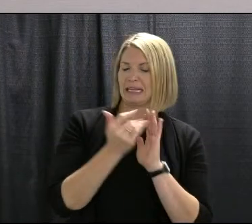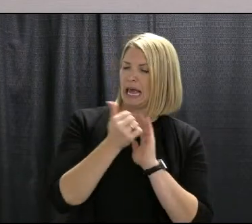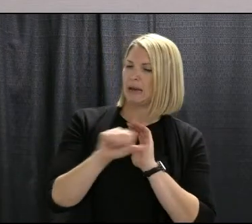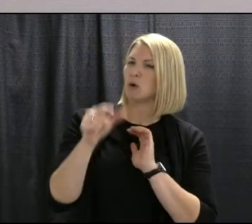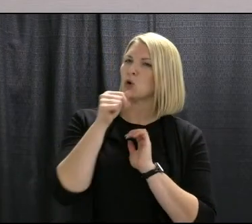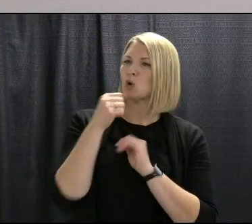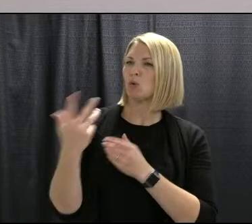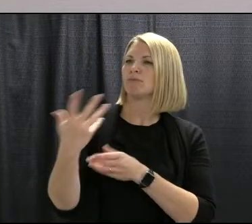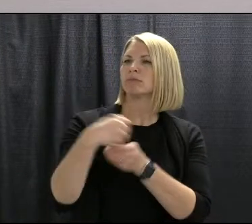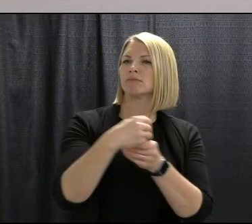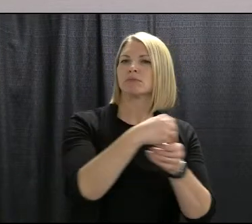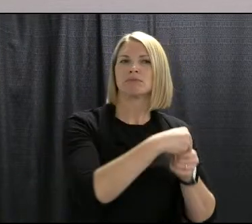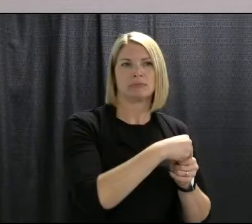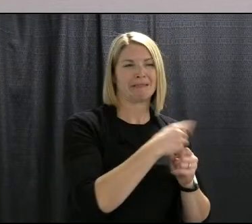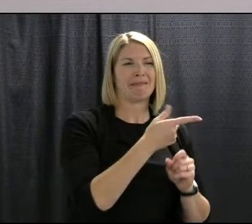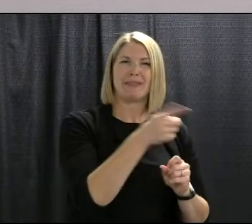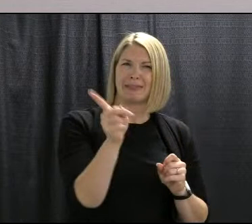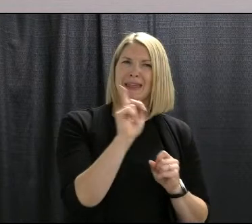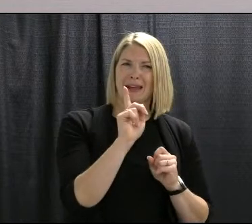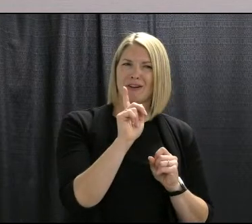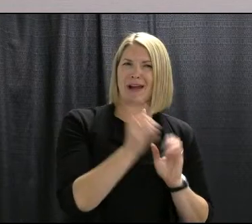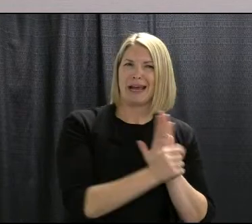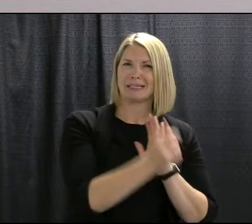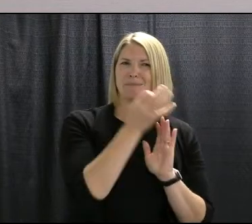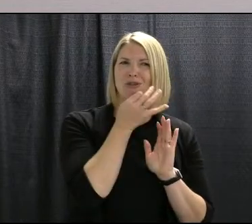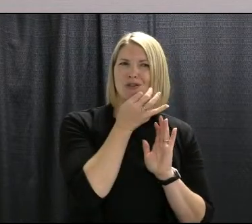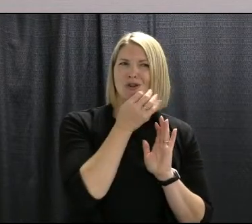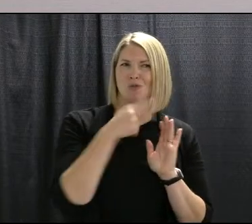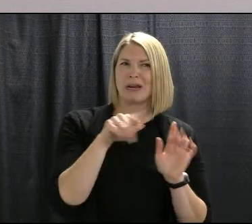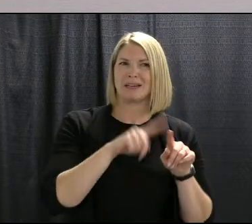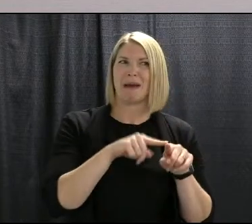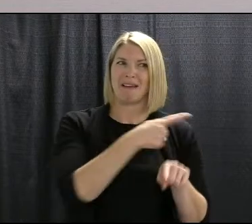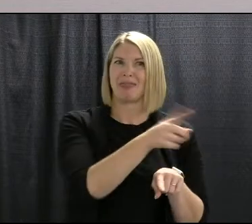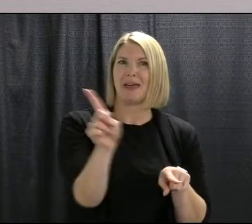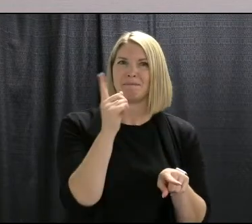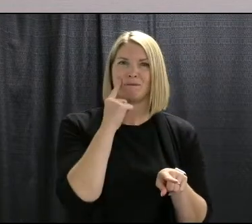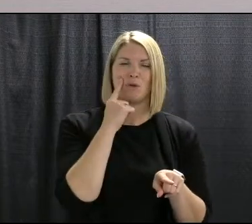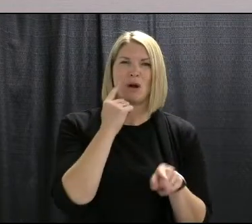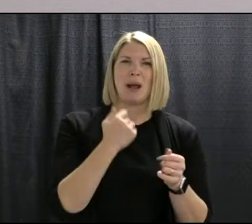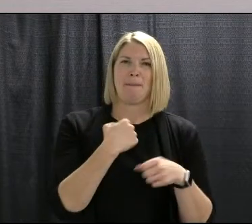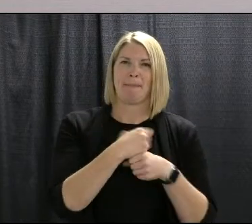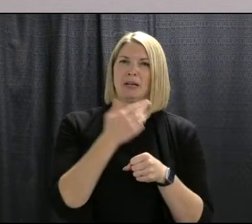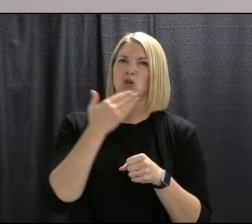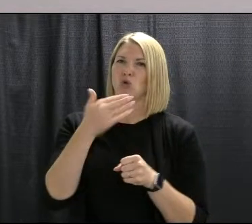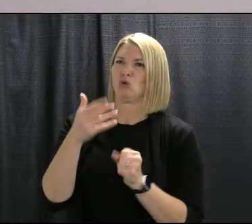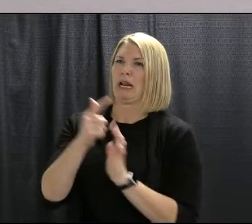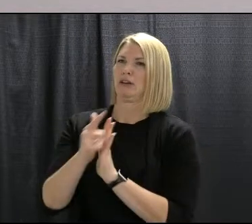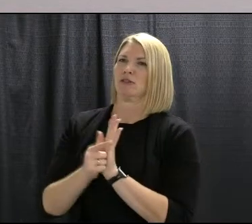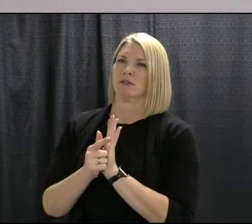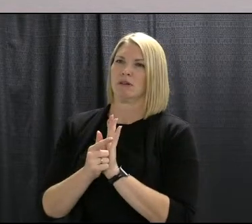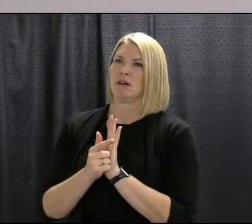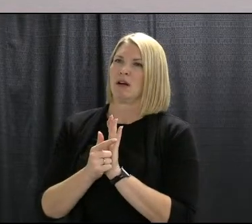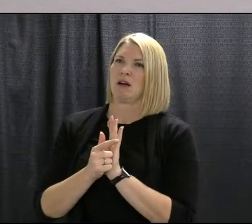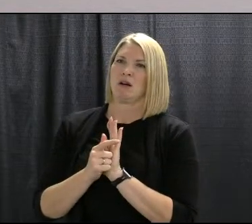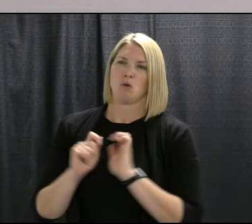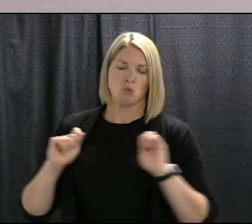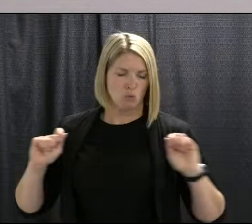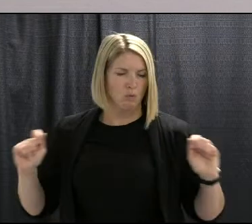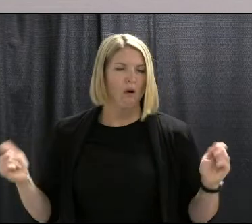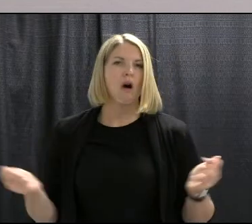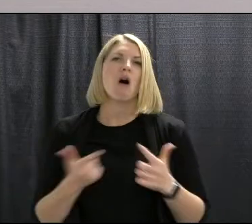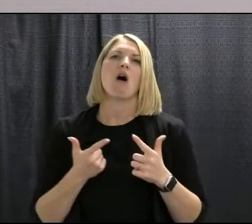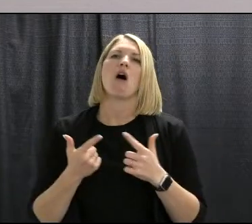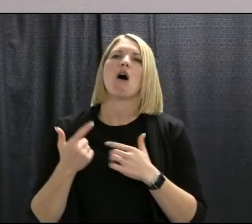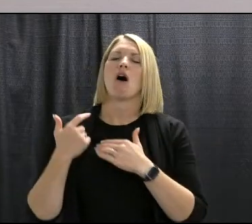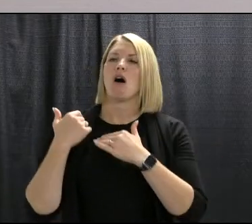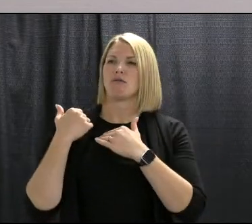the board, it's very important to them that they have their input. They're the experts in the fields that we rely on to make the best legislation possible. We're all stakeholders here in Newfoundland and Labrador,